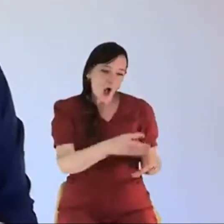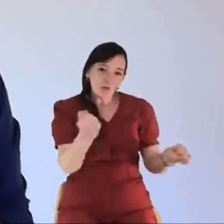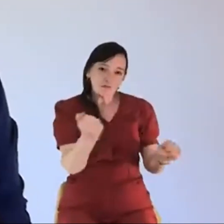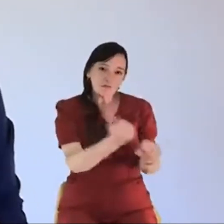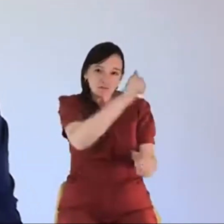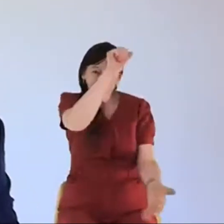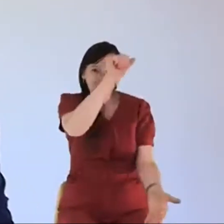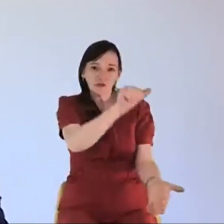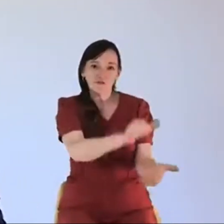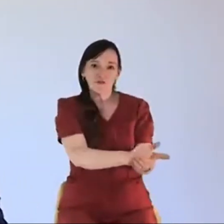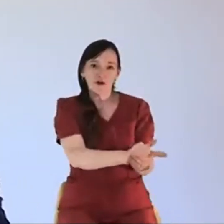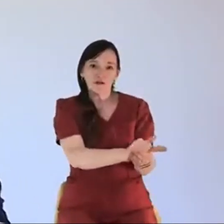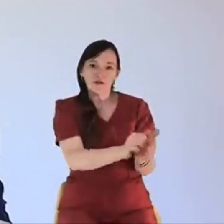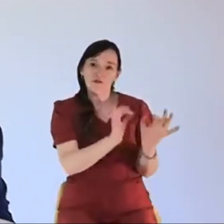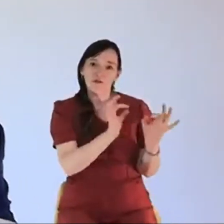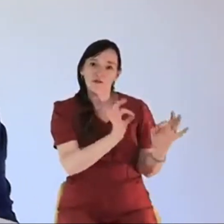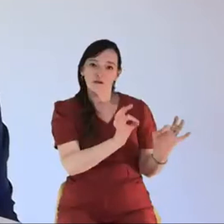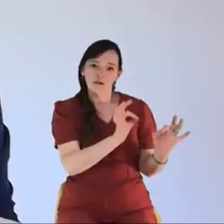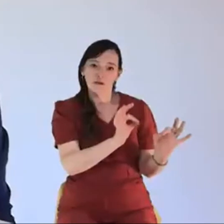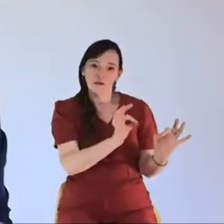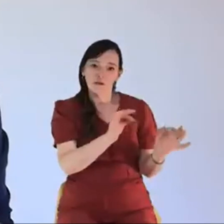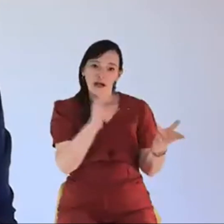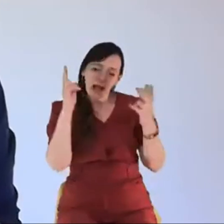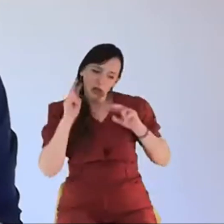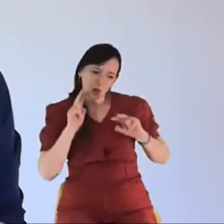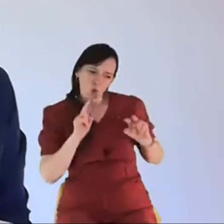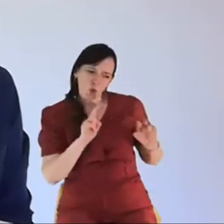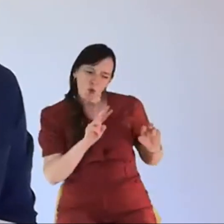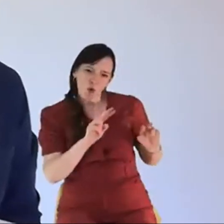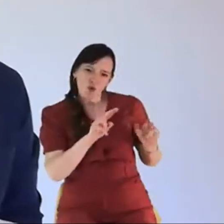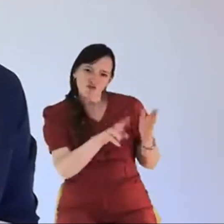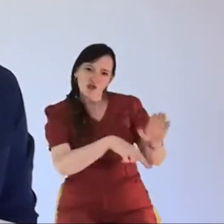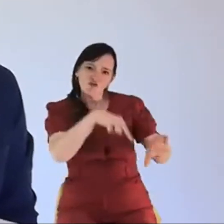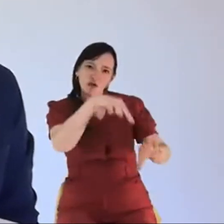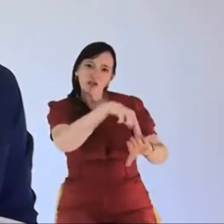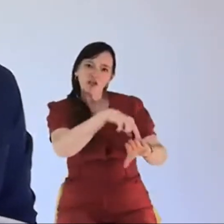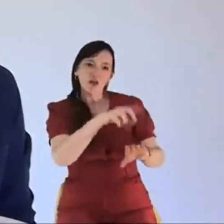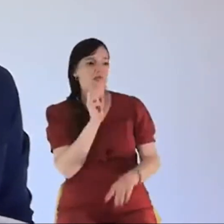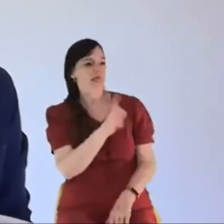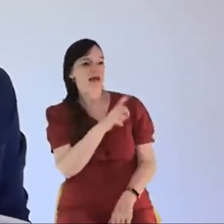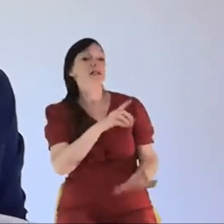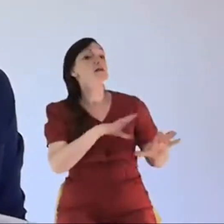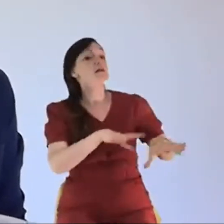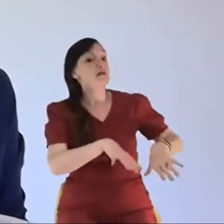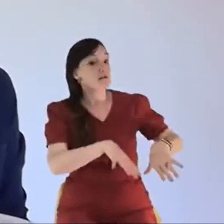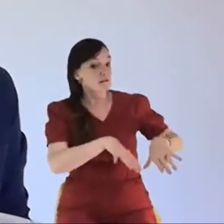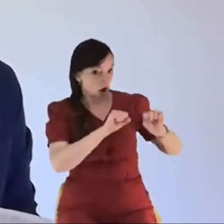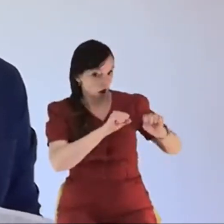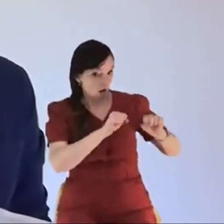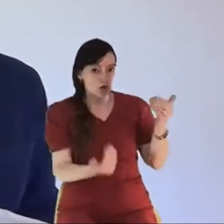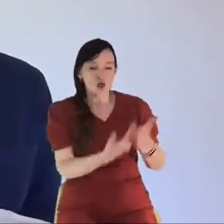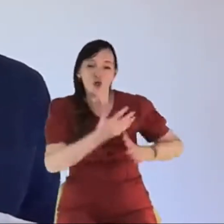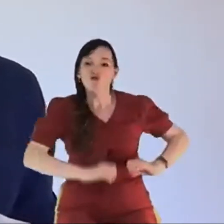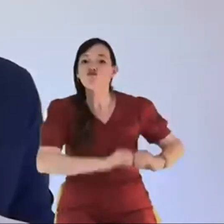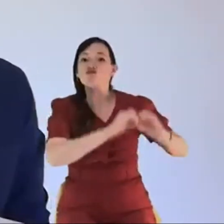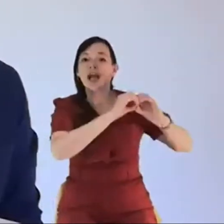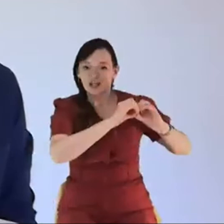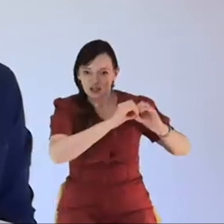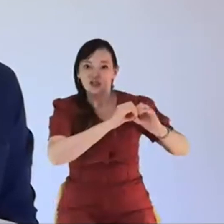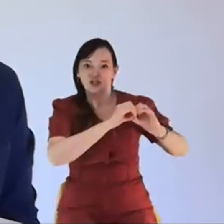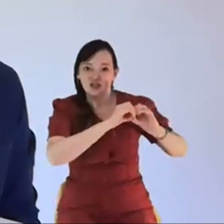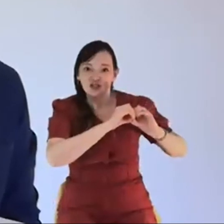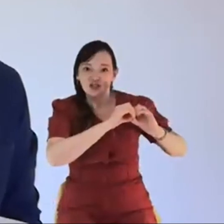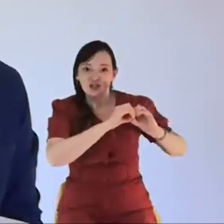And you look at His resurrection And you see The beginnings Of the new creation You see He's